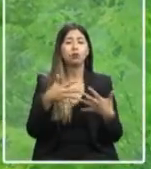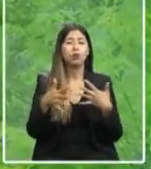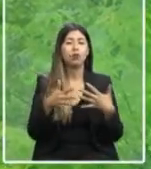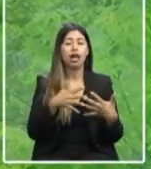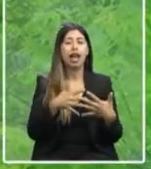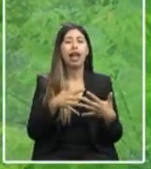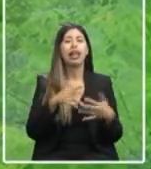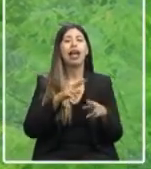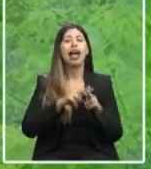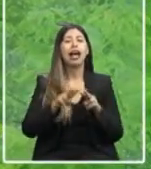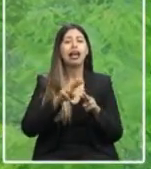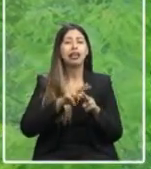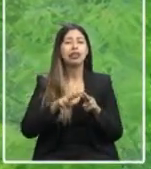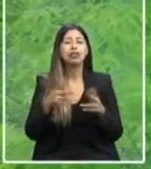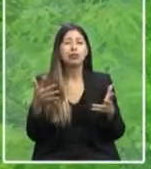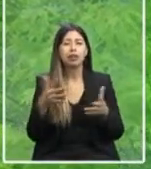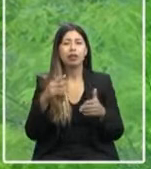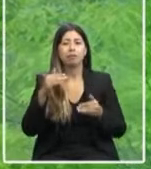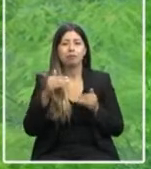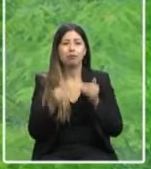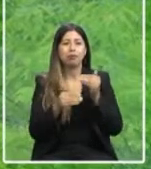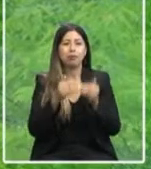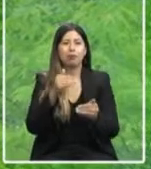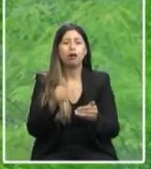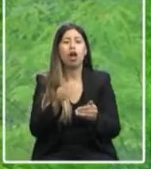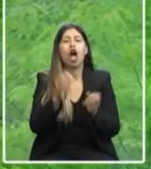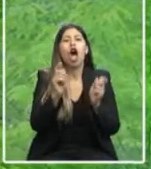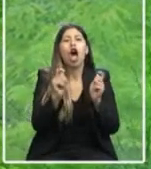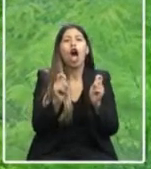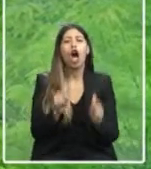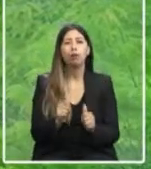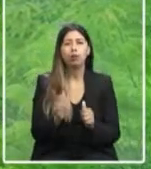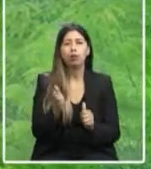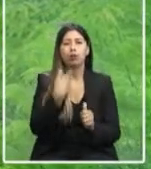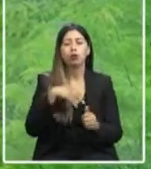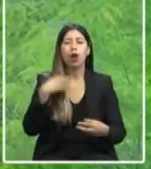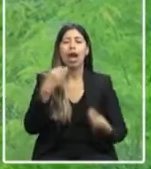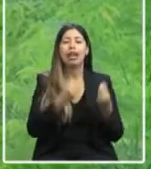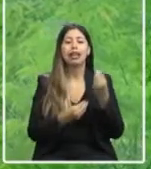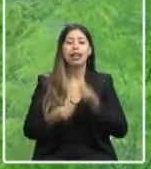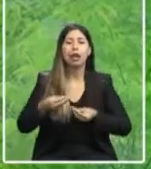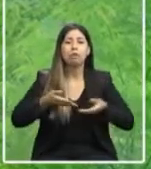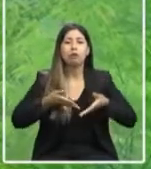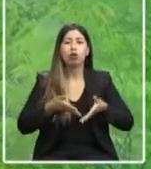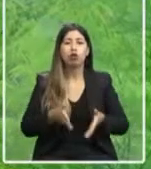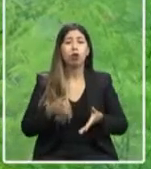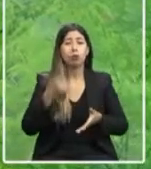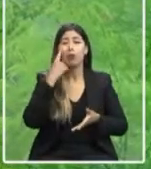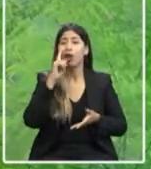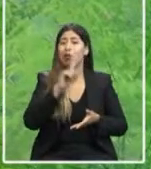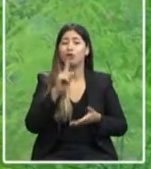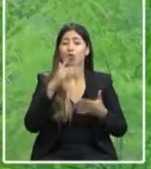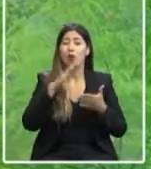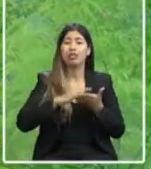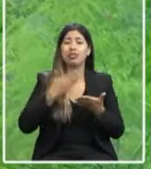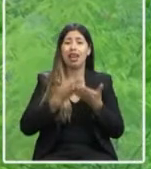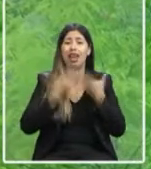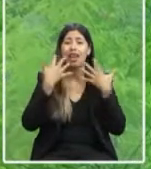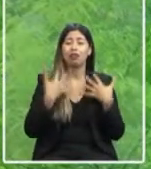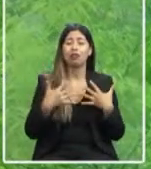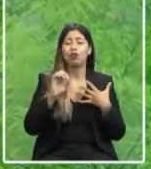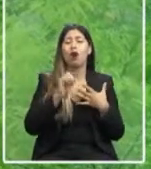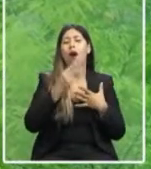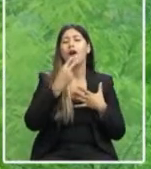fitness and not to optimize our health or longevity. And we're talking about natural selection.